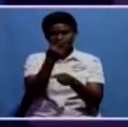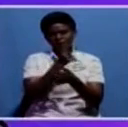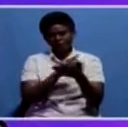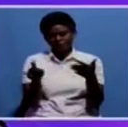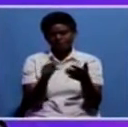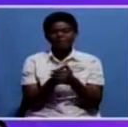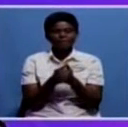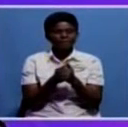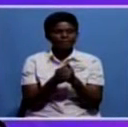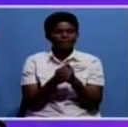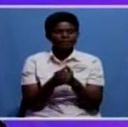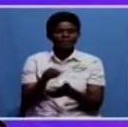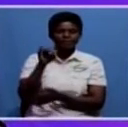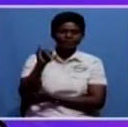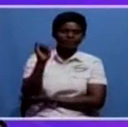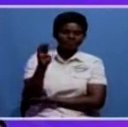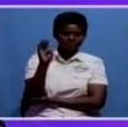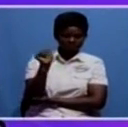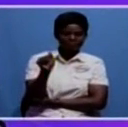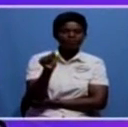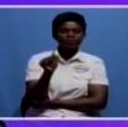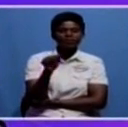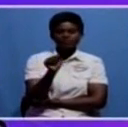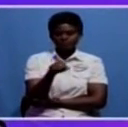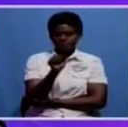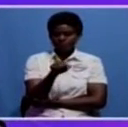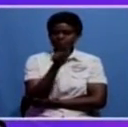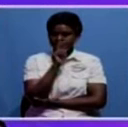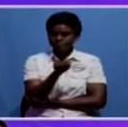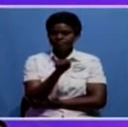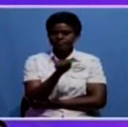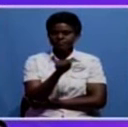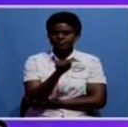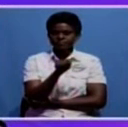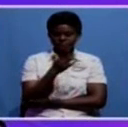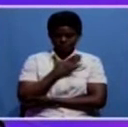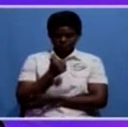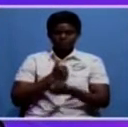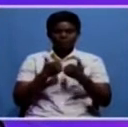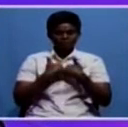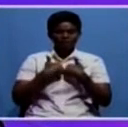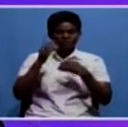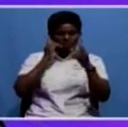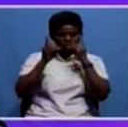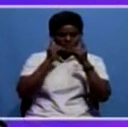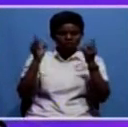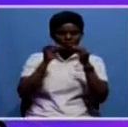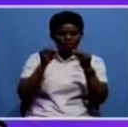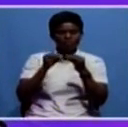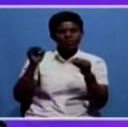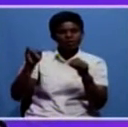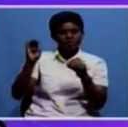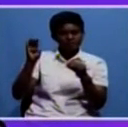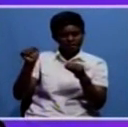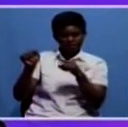it? Well, if IBA wants to monitor, why don't they use their own cost to do that? Look, I have had a lot of discussions with IBA, and I've heard some of